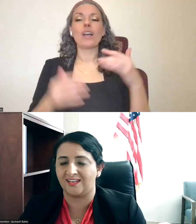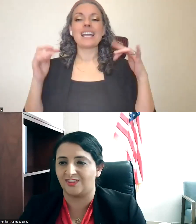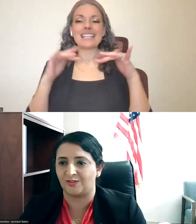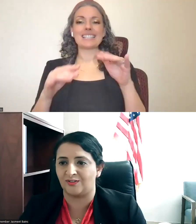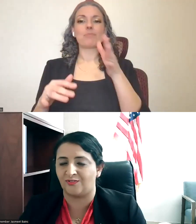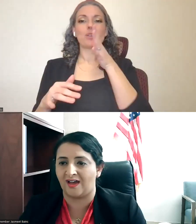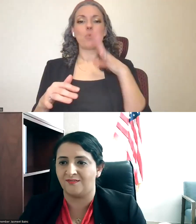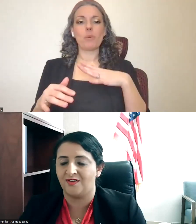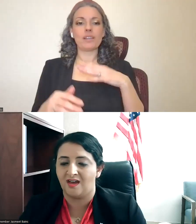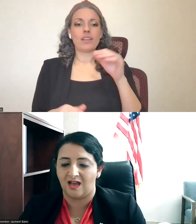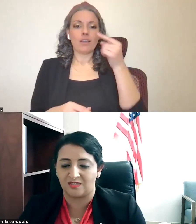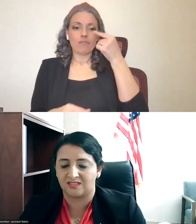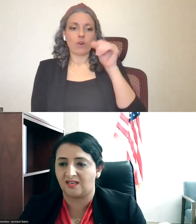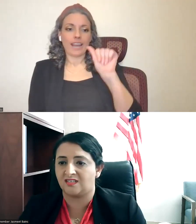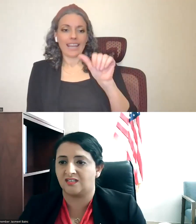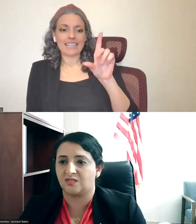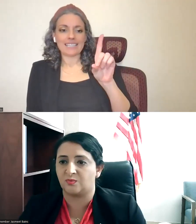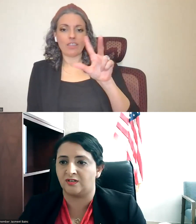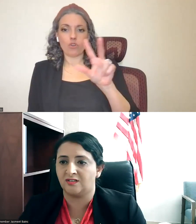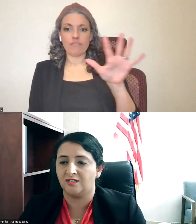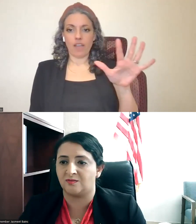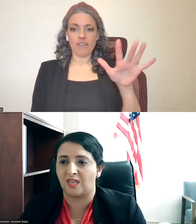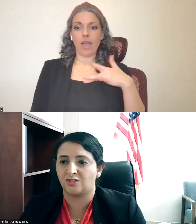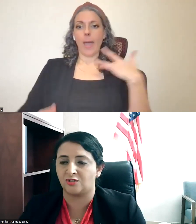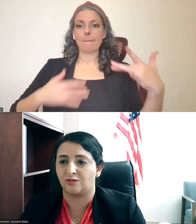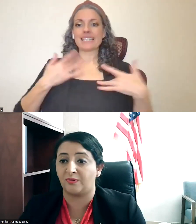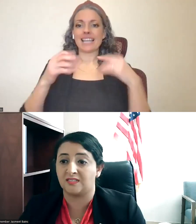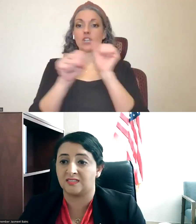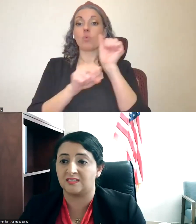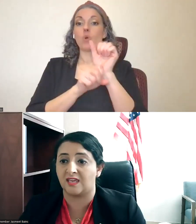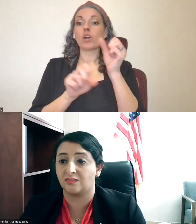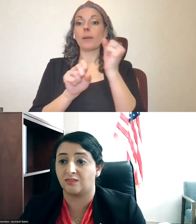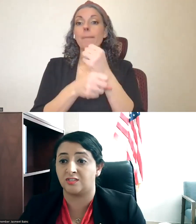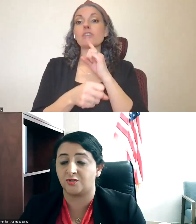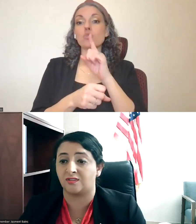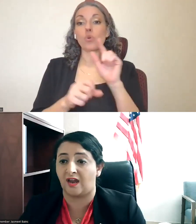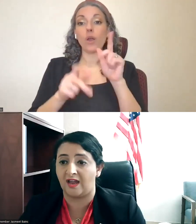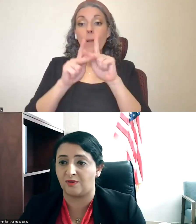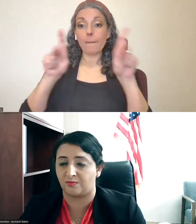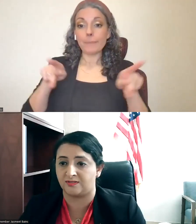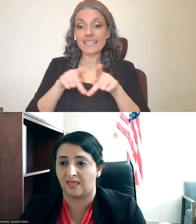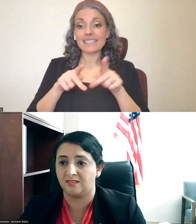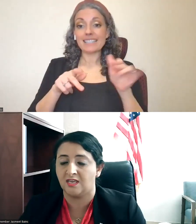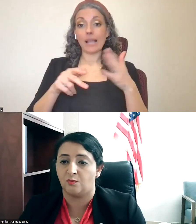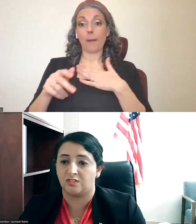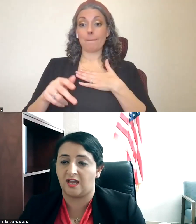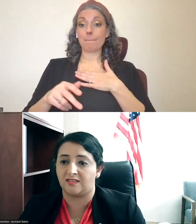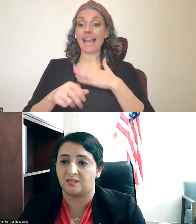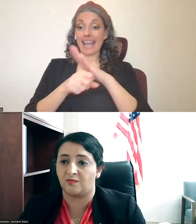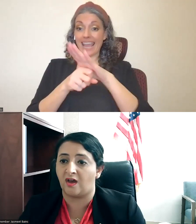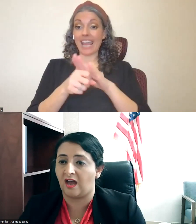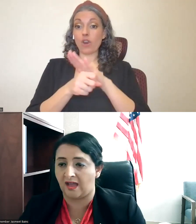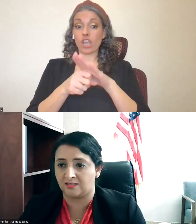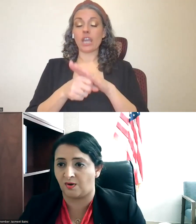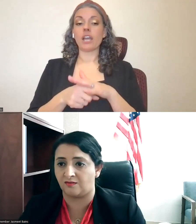for 8035. I'm excited to get to work to make sure places like the district that I represent, which has